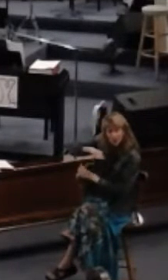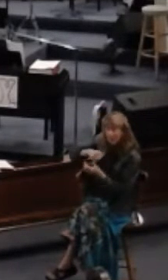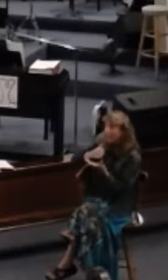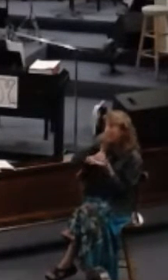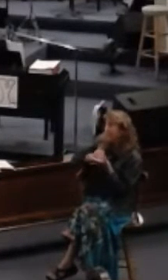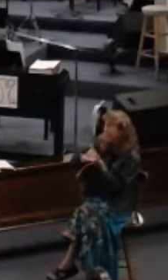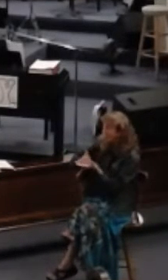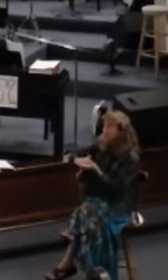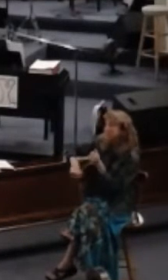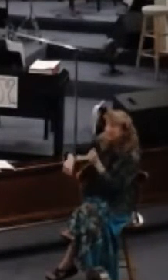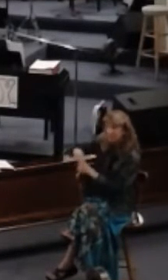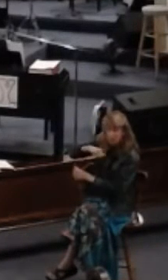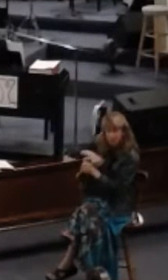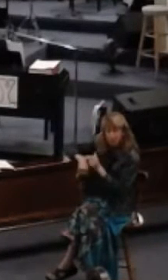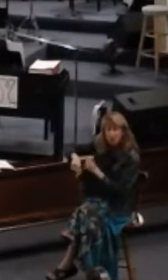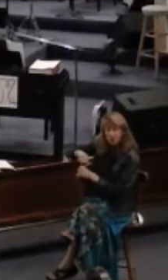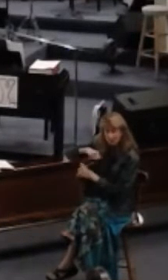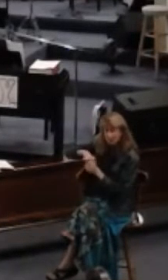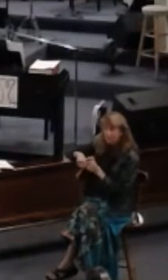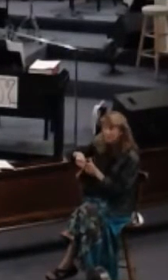each other.